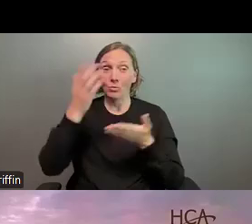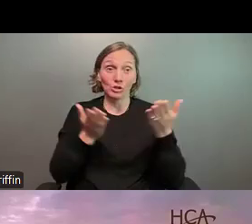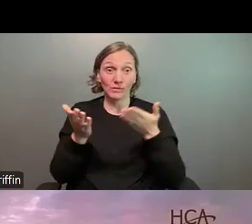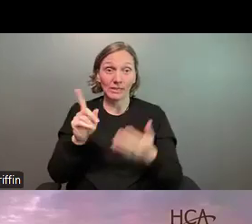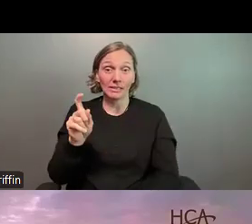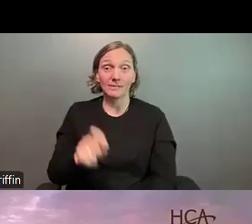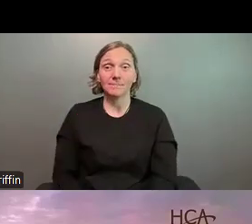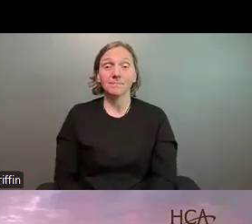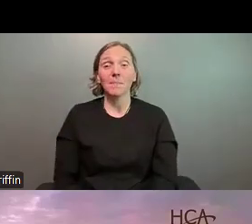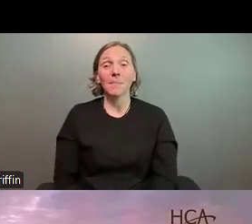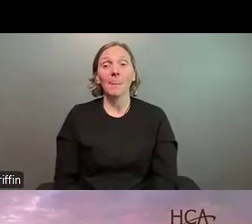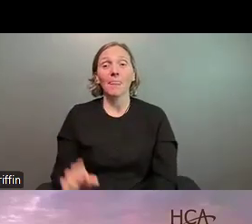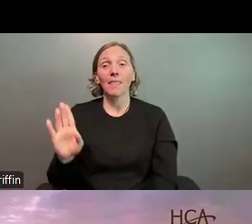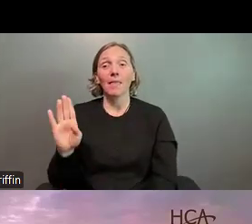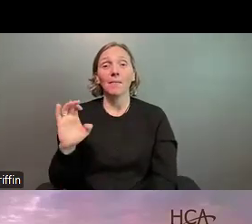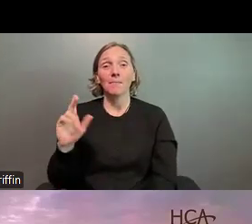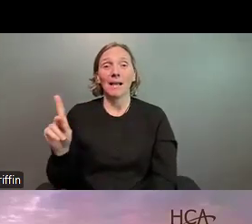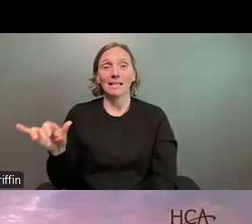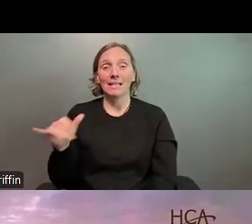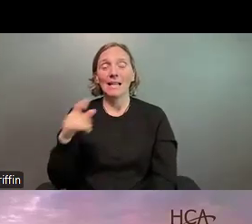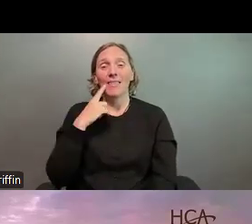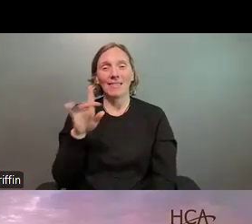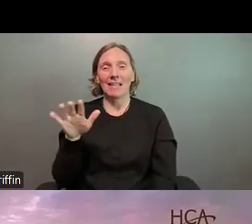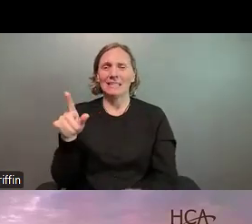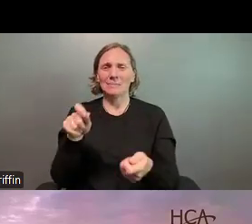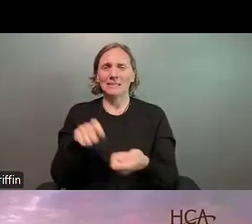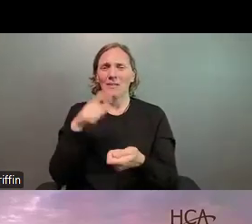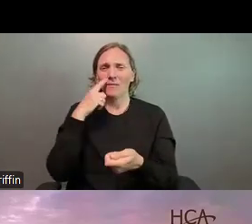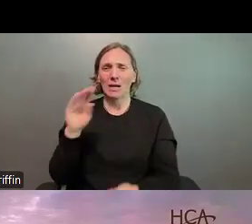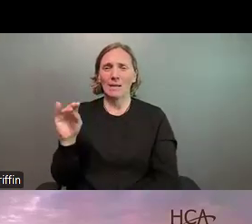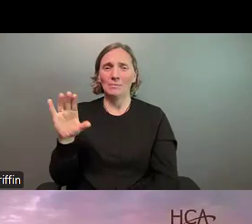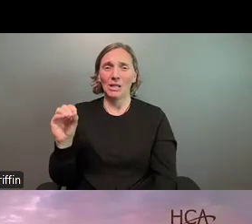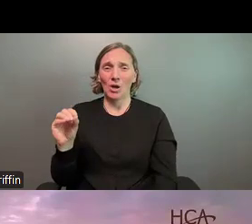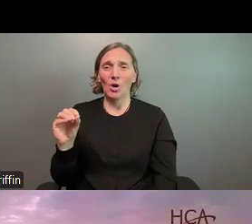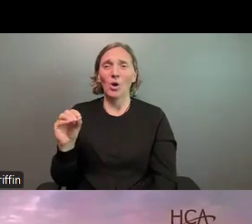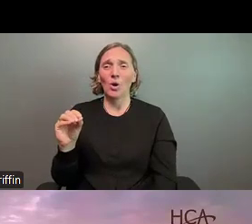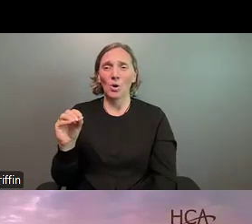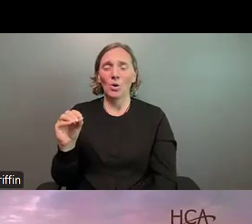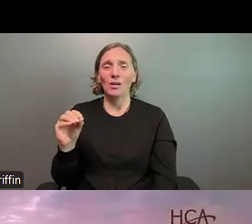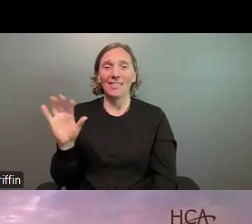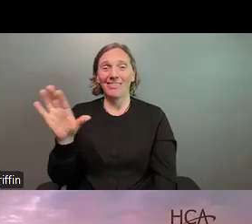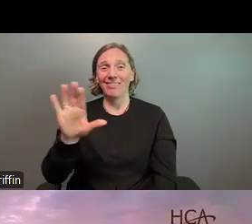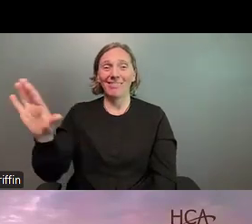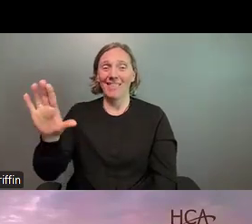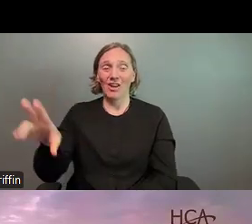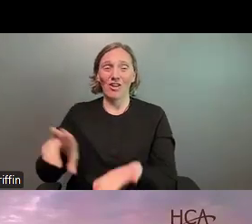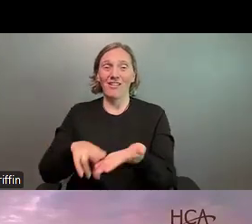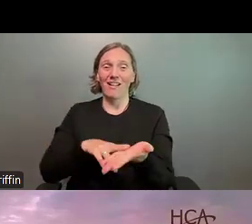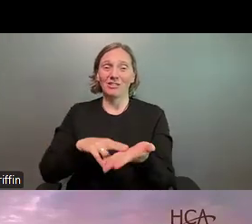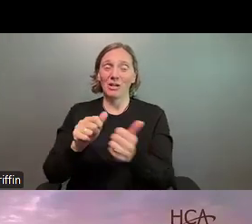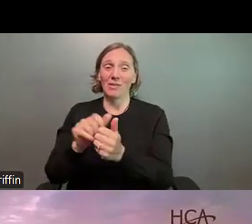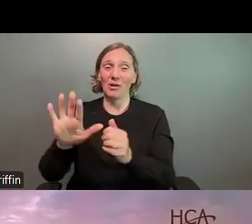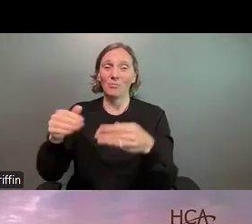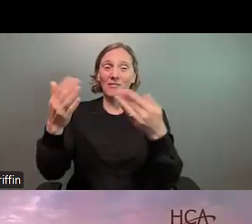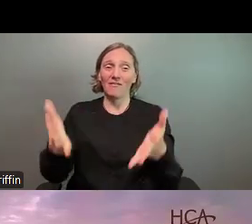And I think this is specific to managed care organizations. So this is specific to their contracts with their provider